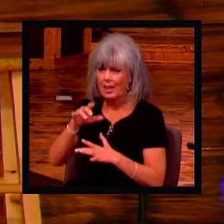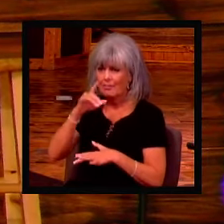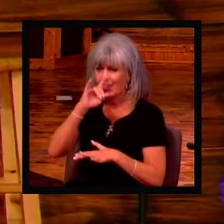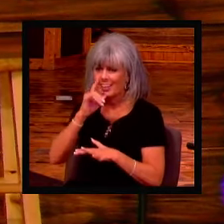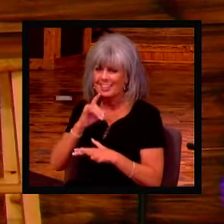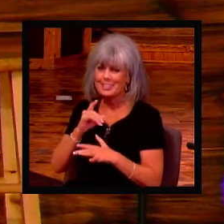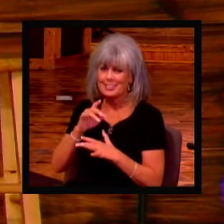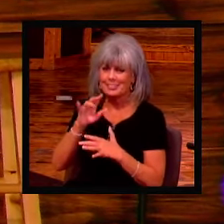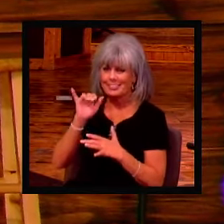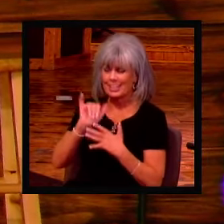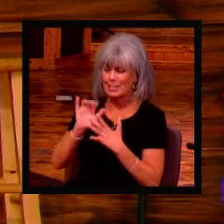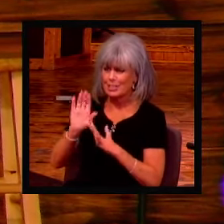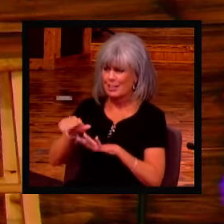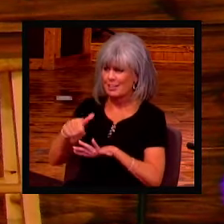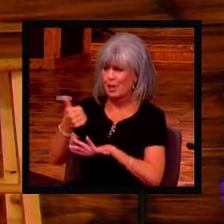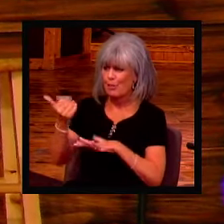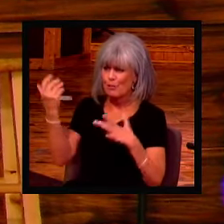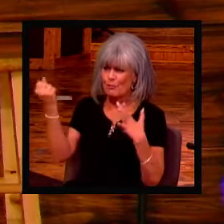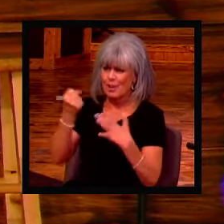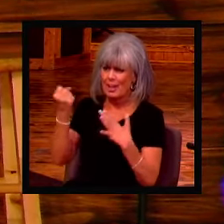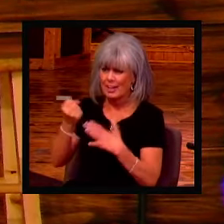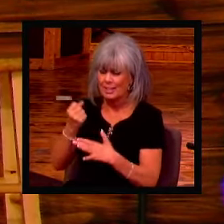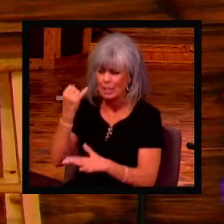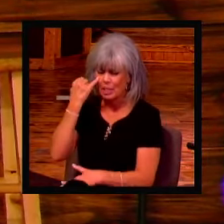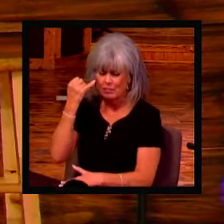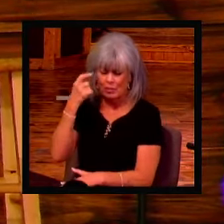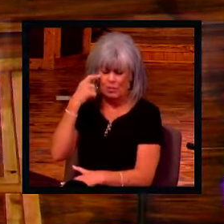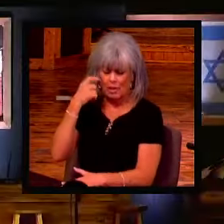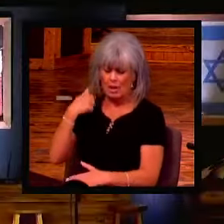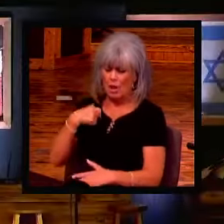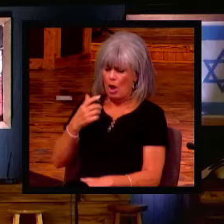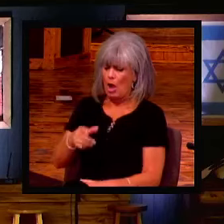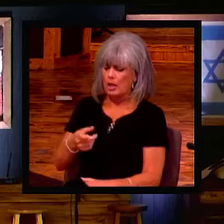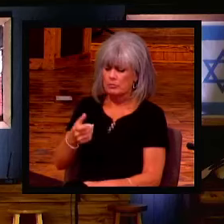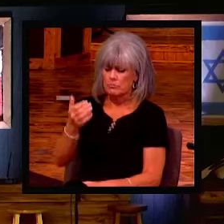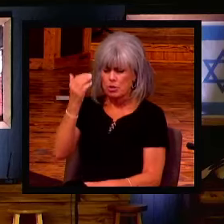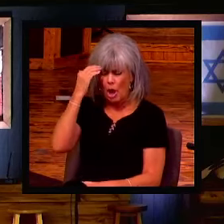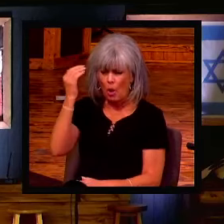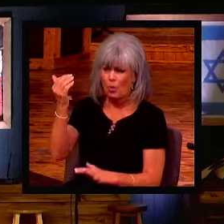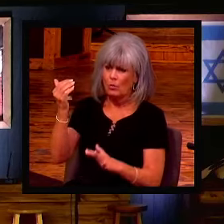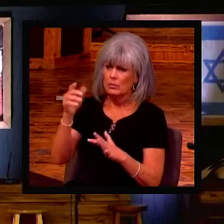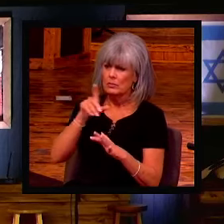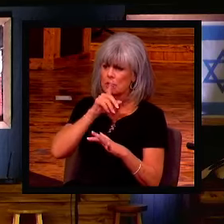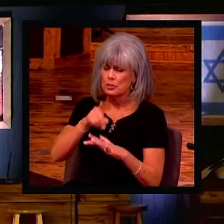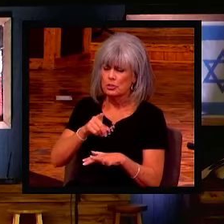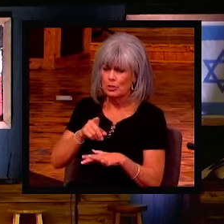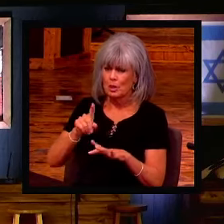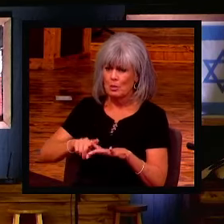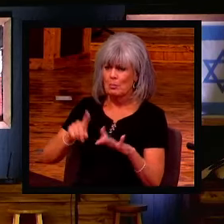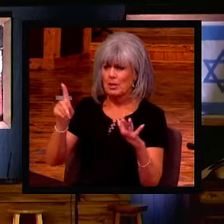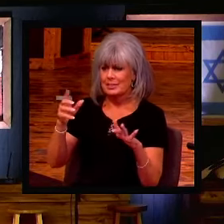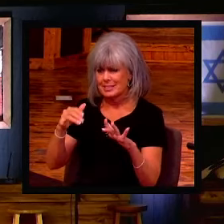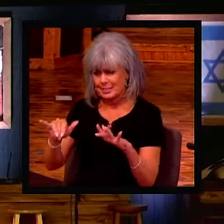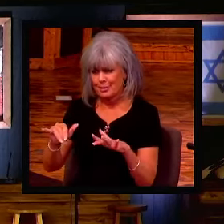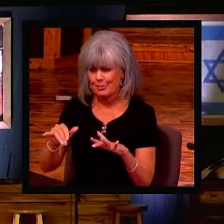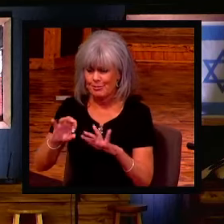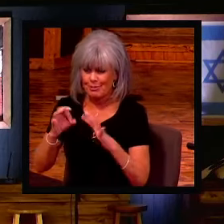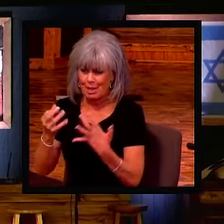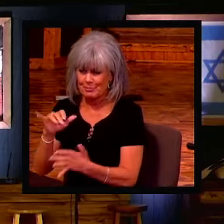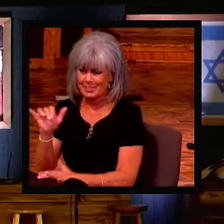there. Raise your hand if you've actually thought of this. You're like, I'm convinced, but man, you got some Jerry Springer stuff going on in my